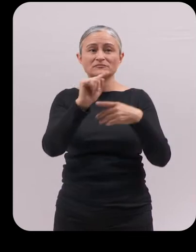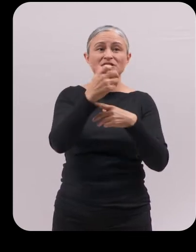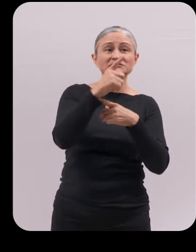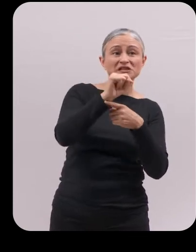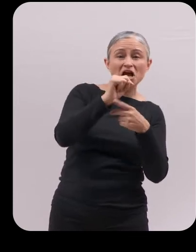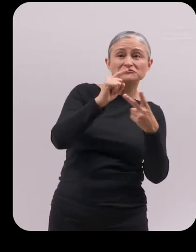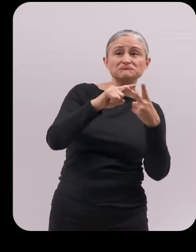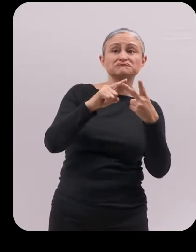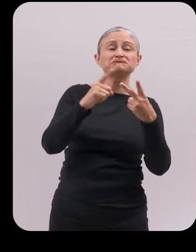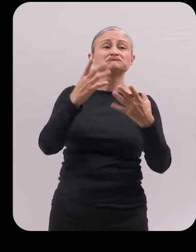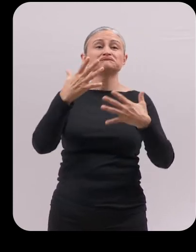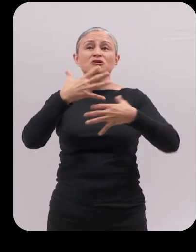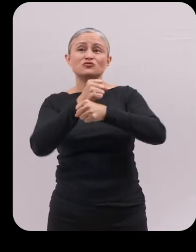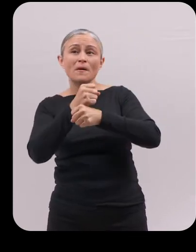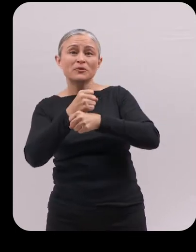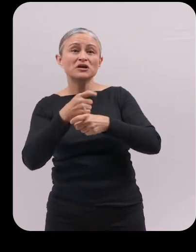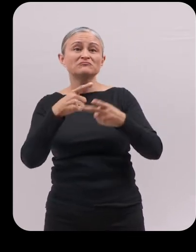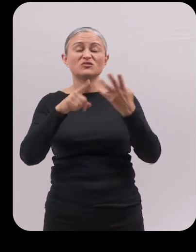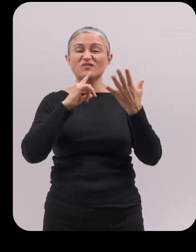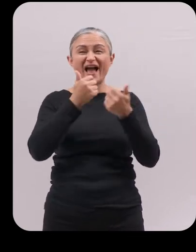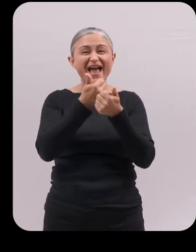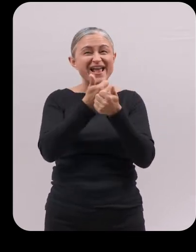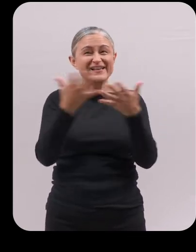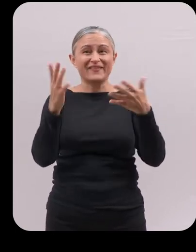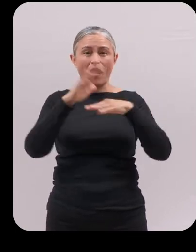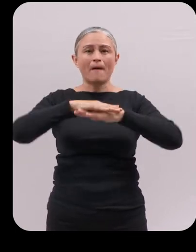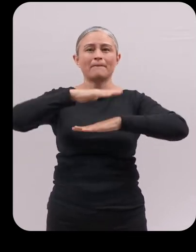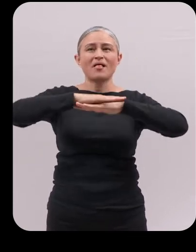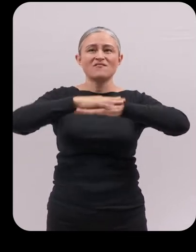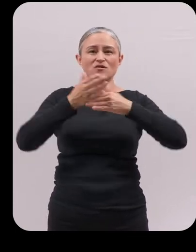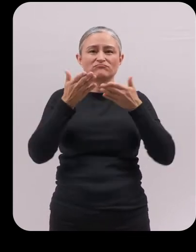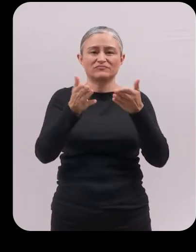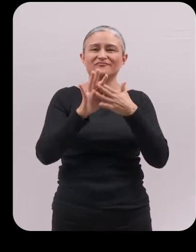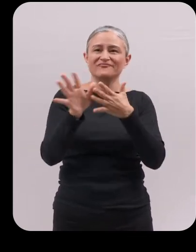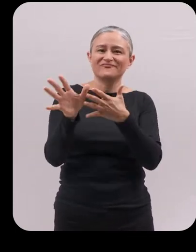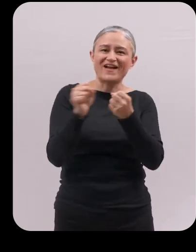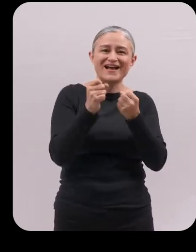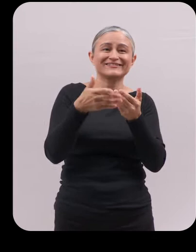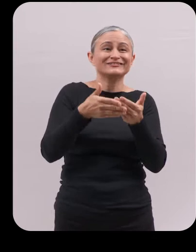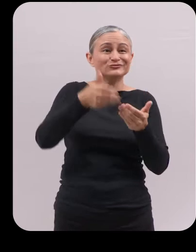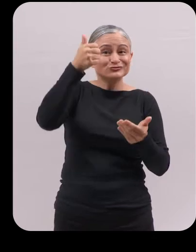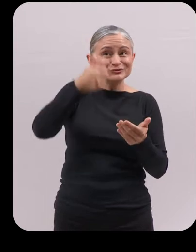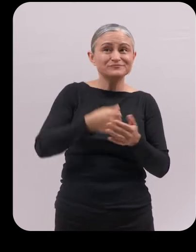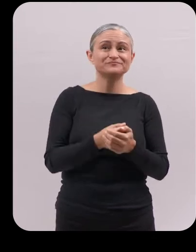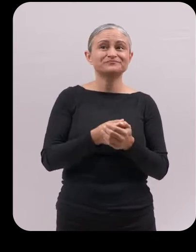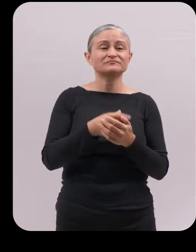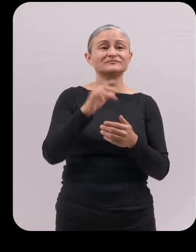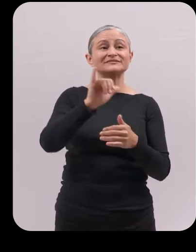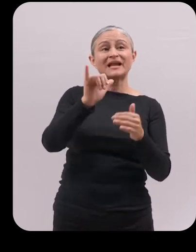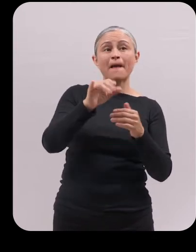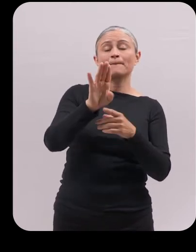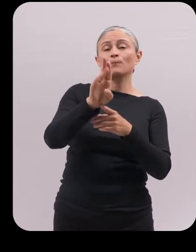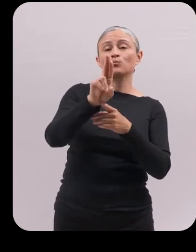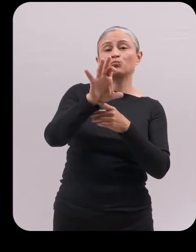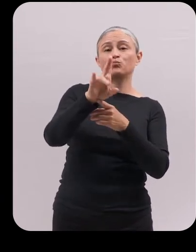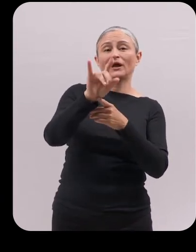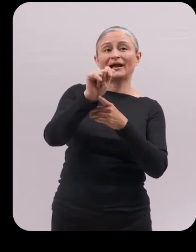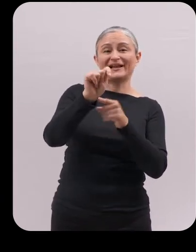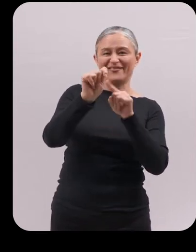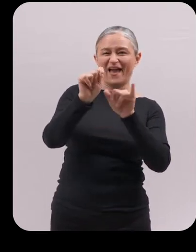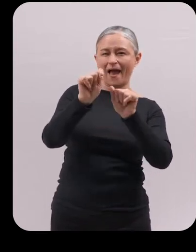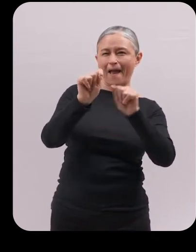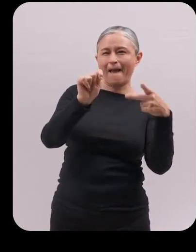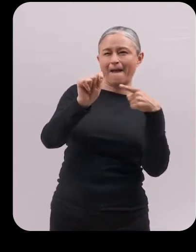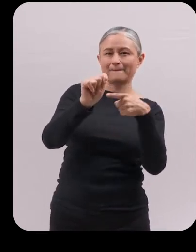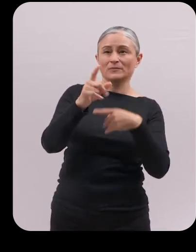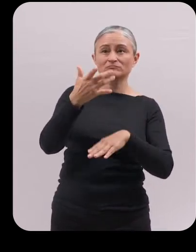summarization, and chat across platforms quickly and easily. Now, take, for example, Bricket, an app that uses Google's on-device